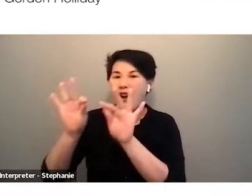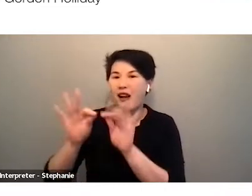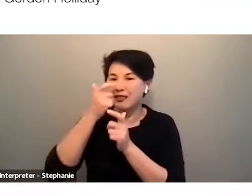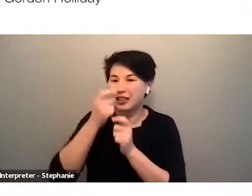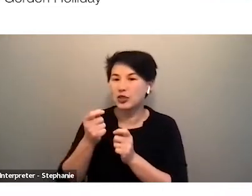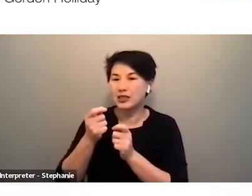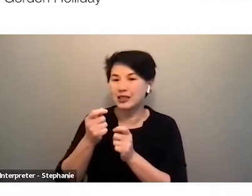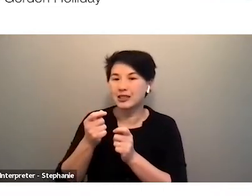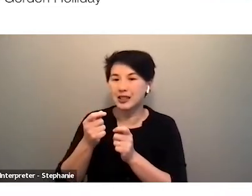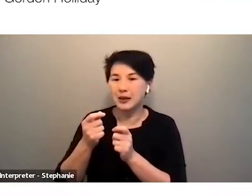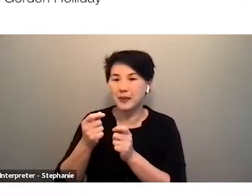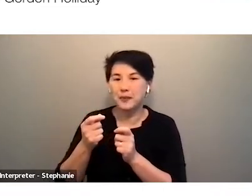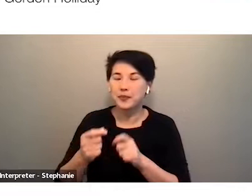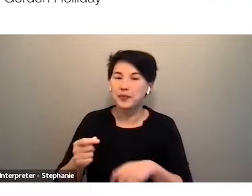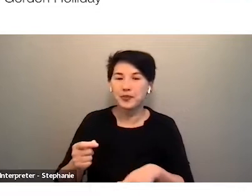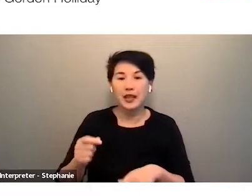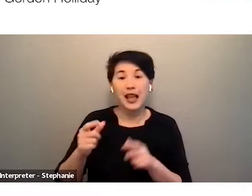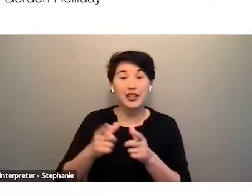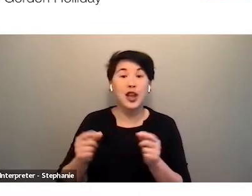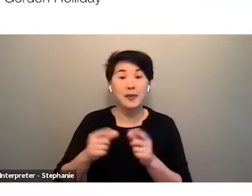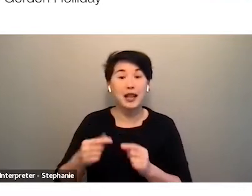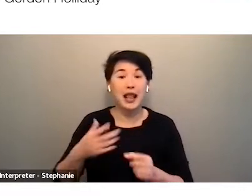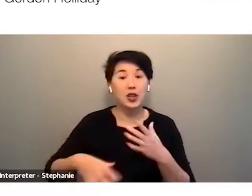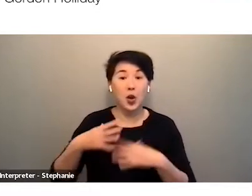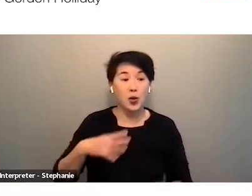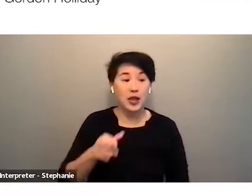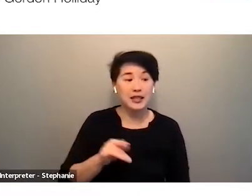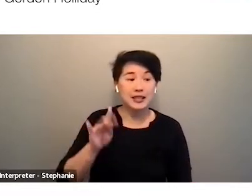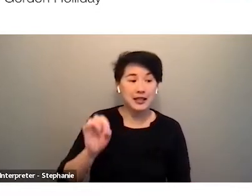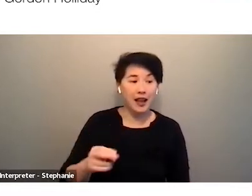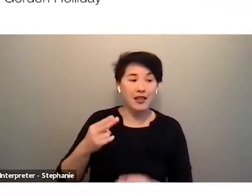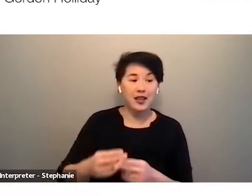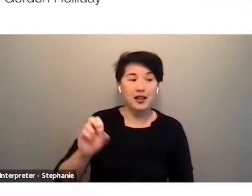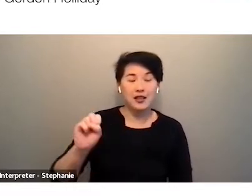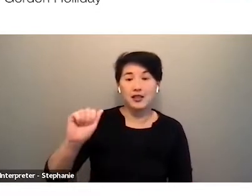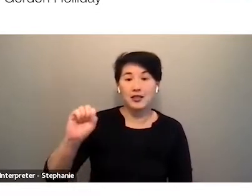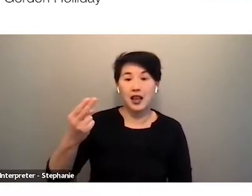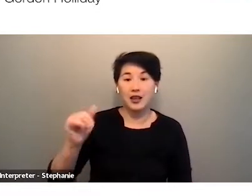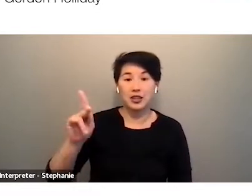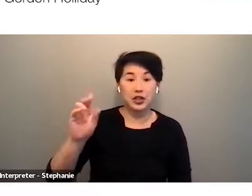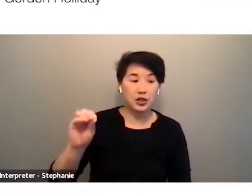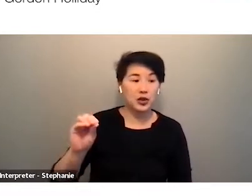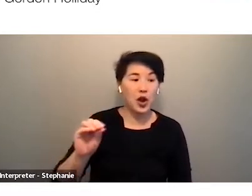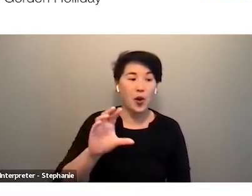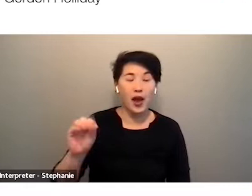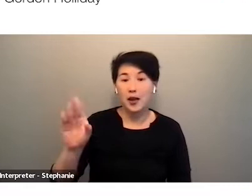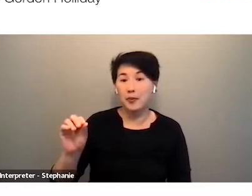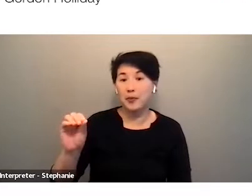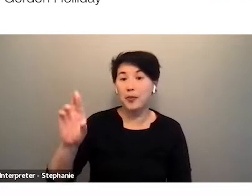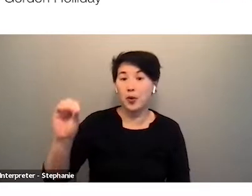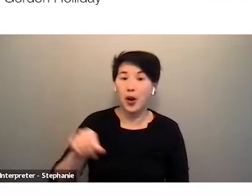interesting Japanese quilting style called sashiko and buro. Sashiko means like little stabs,